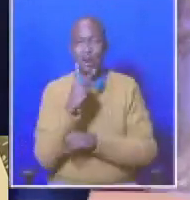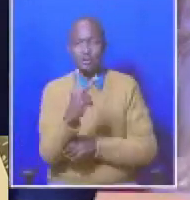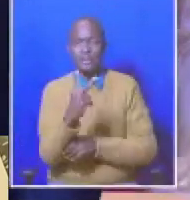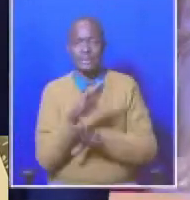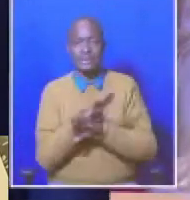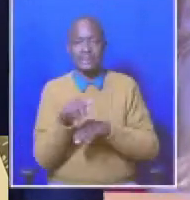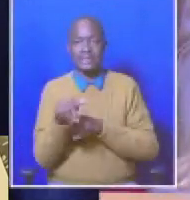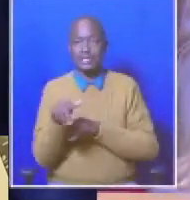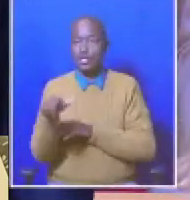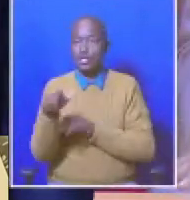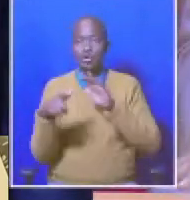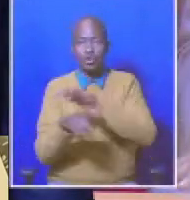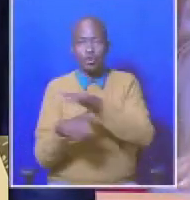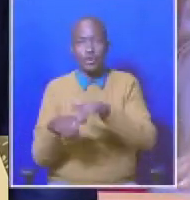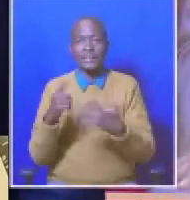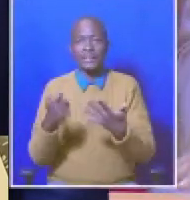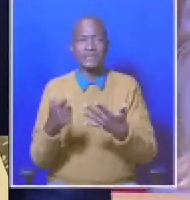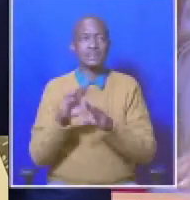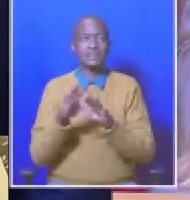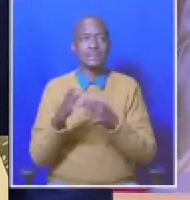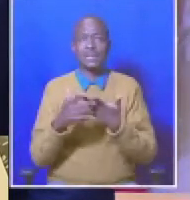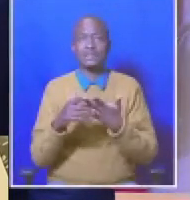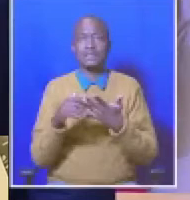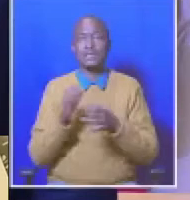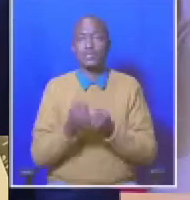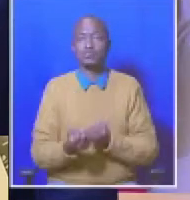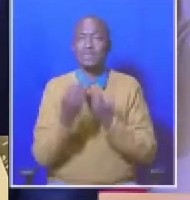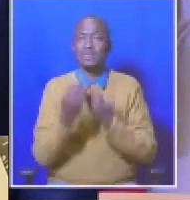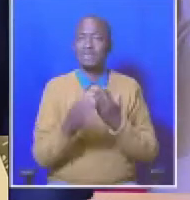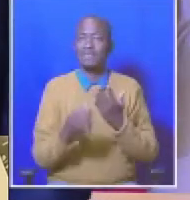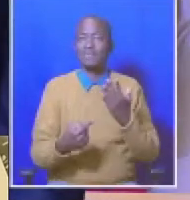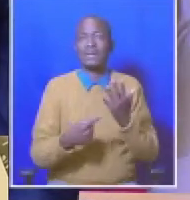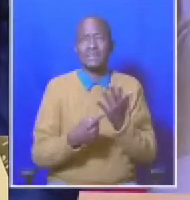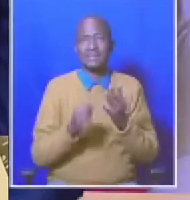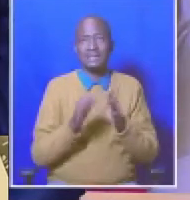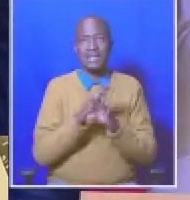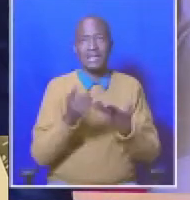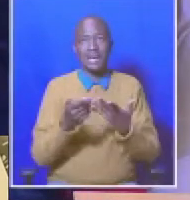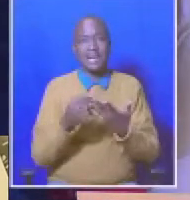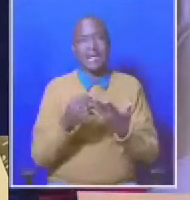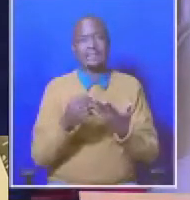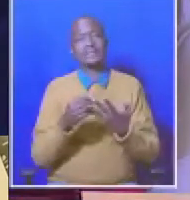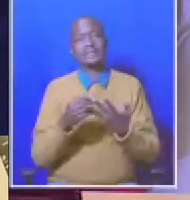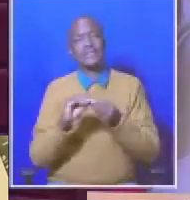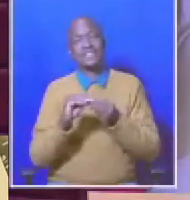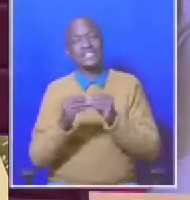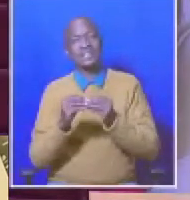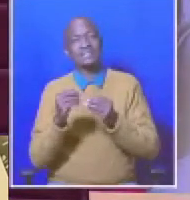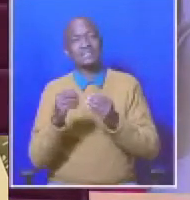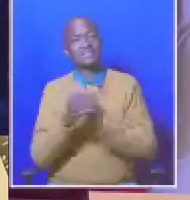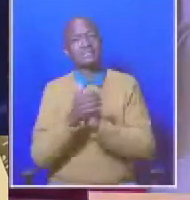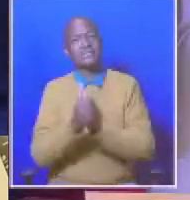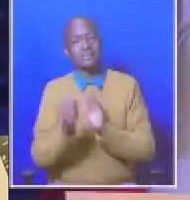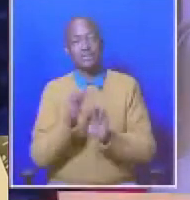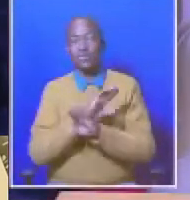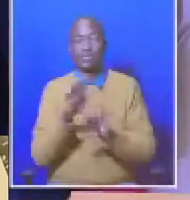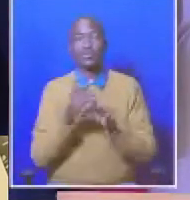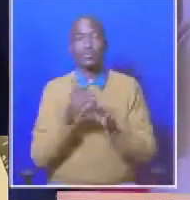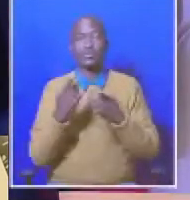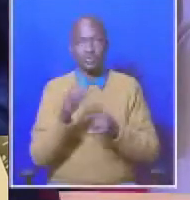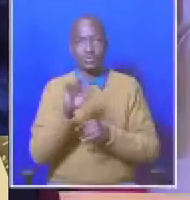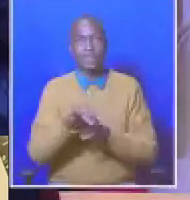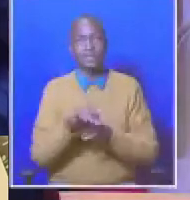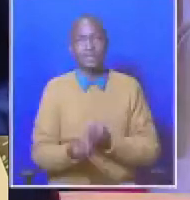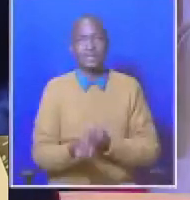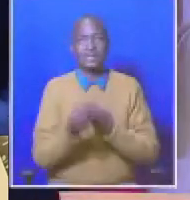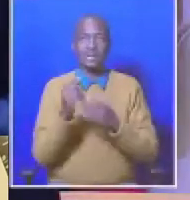education, especially given our need for more technical and artisan skills. And this we should do without fail, given